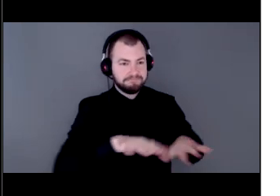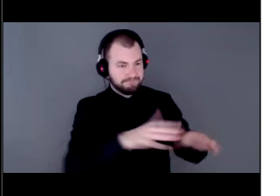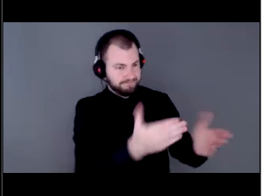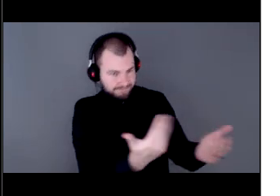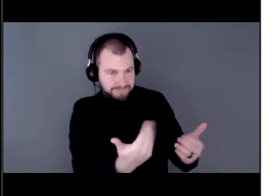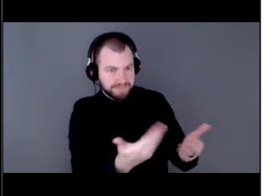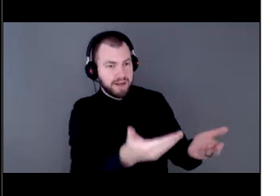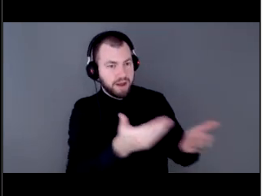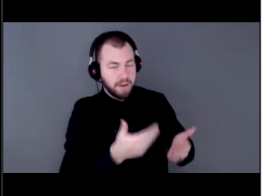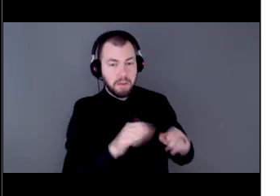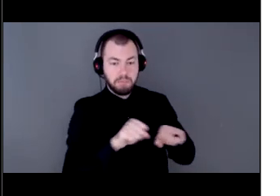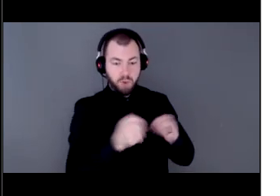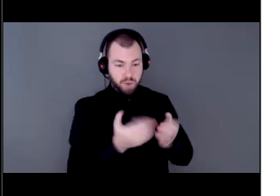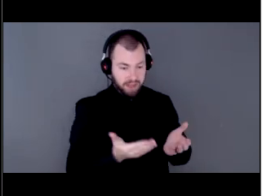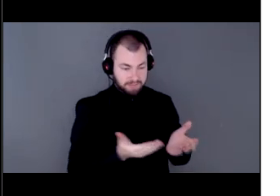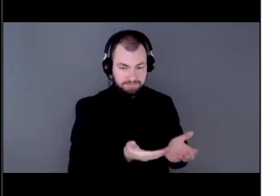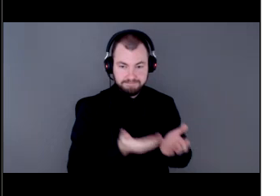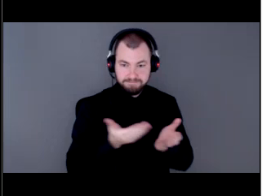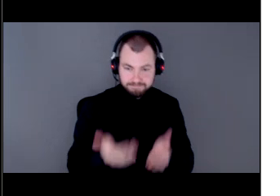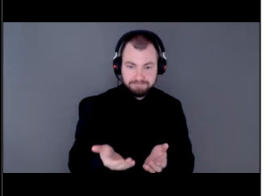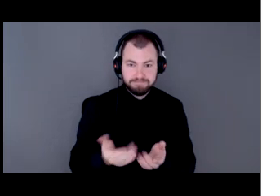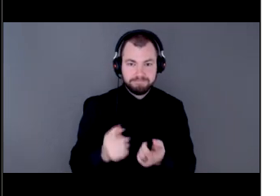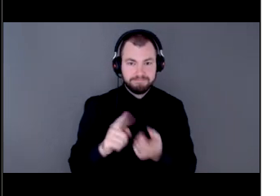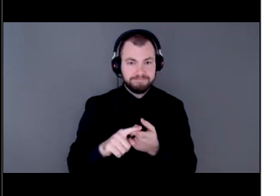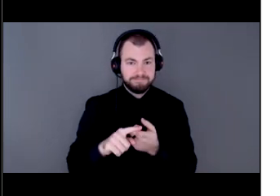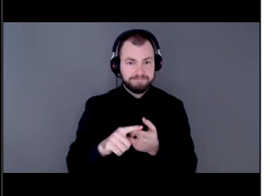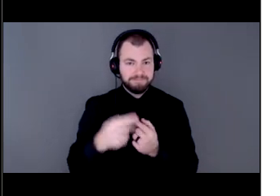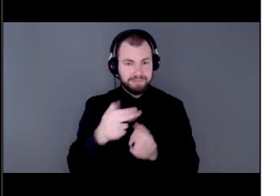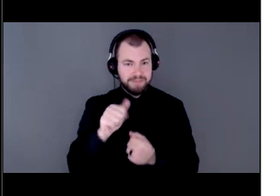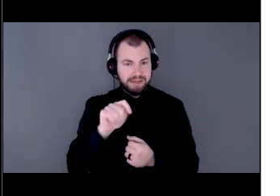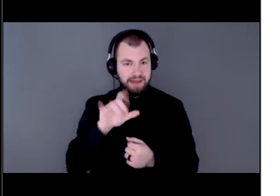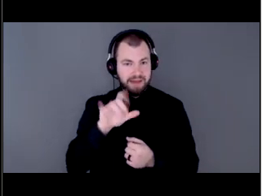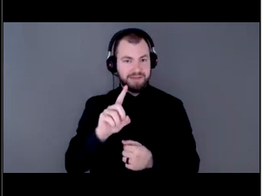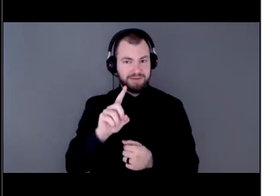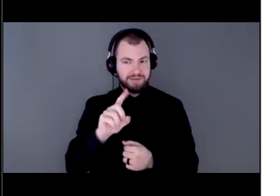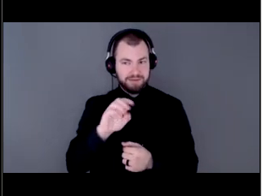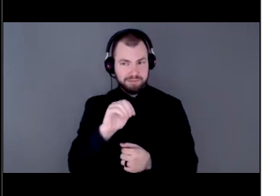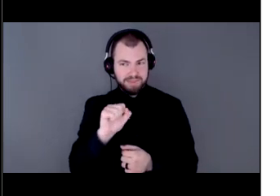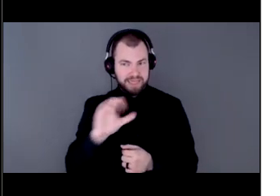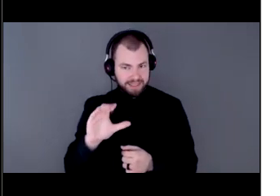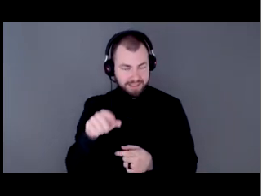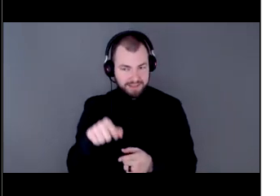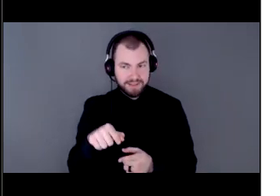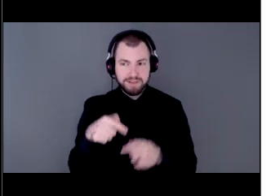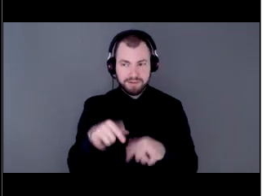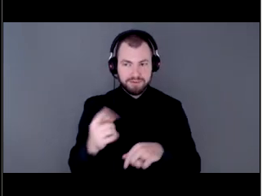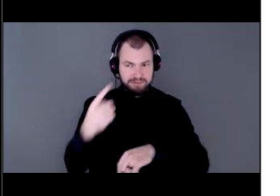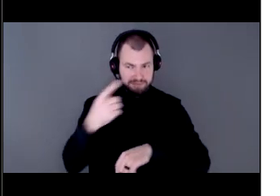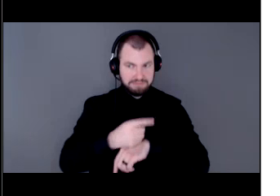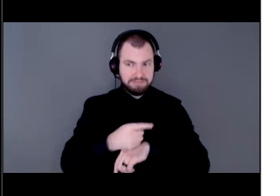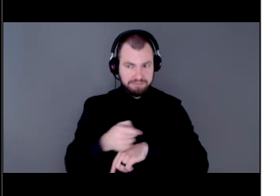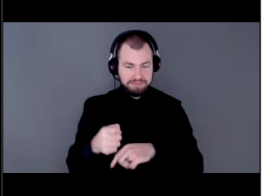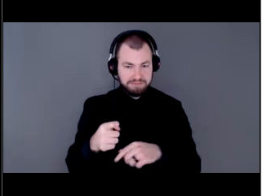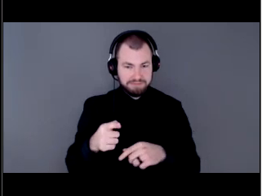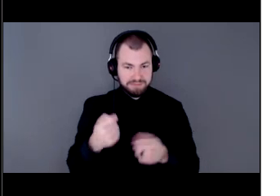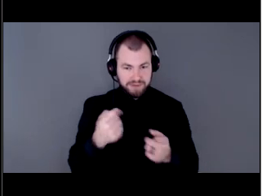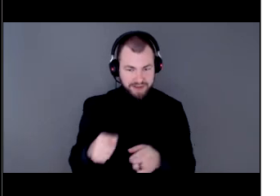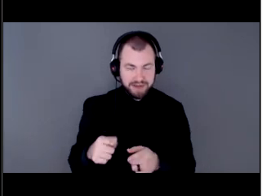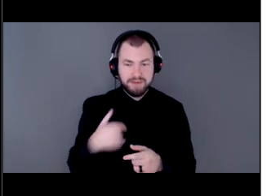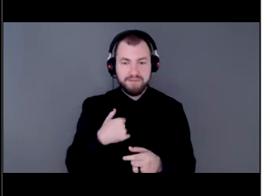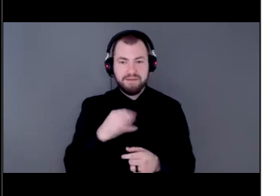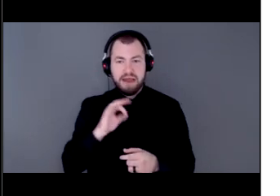their broken items to Hatfield Marine Science Center during our day-long event. And we have recruited expert fixers from the community who